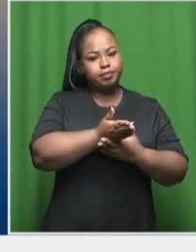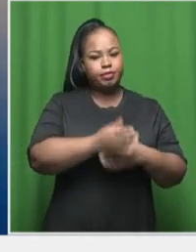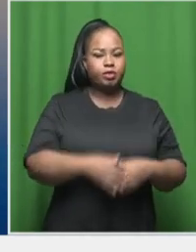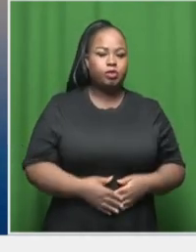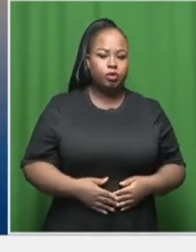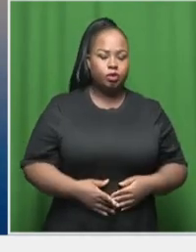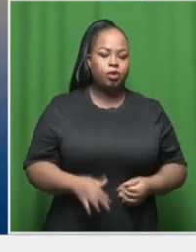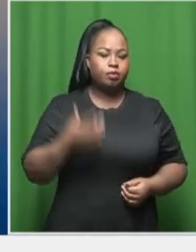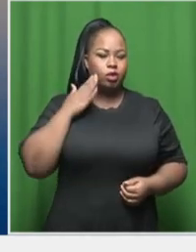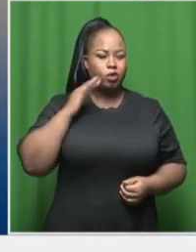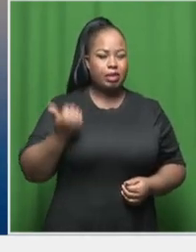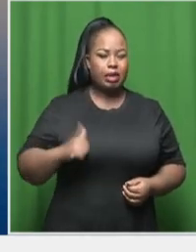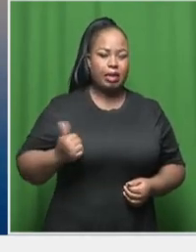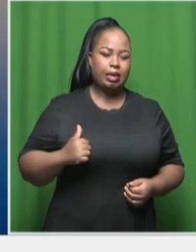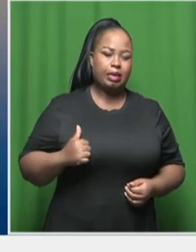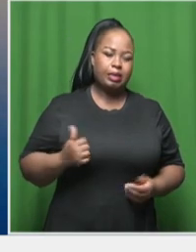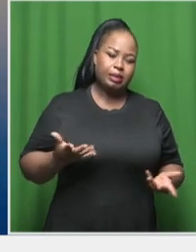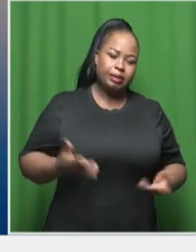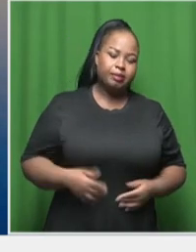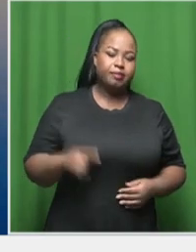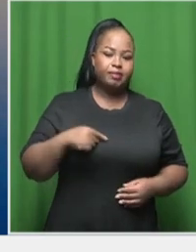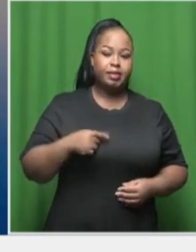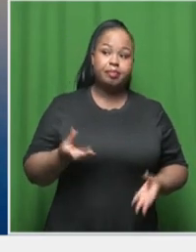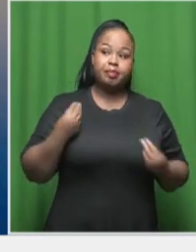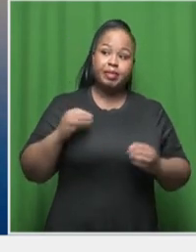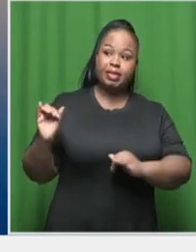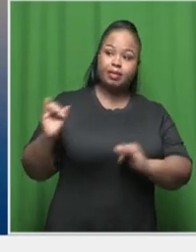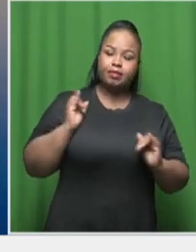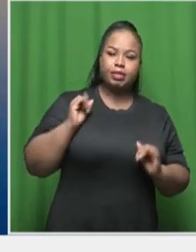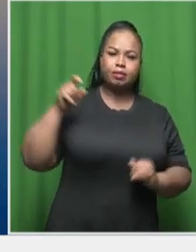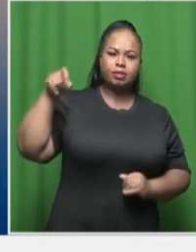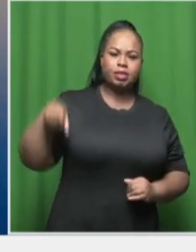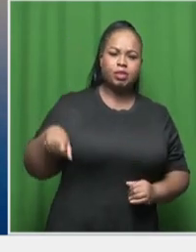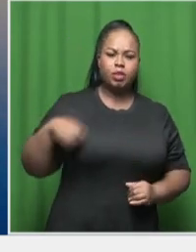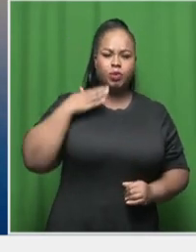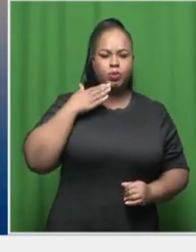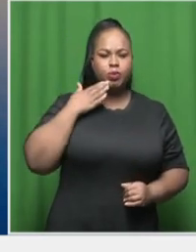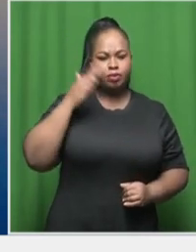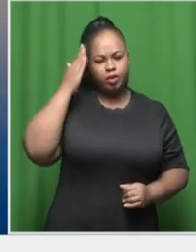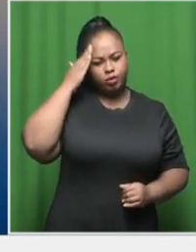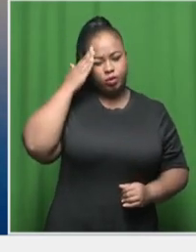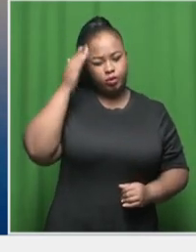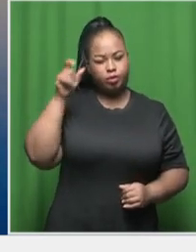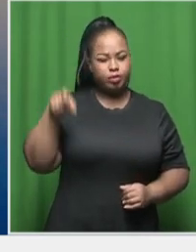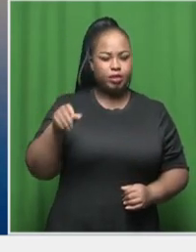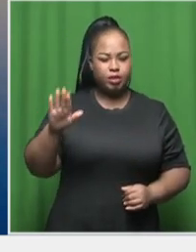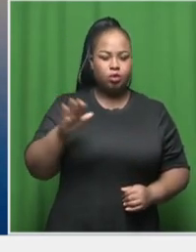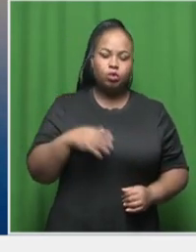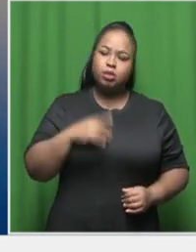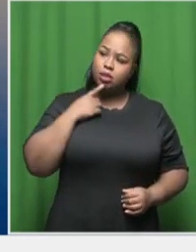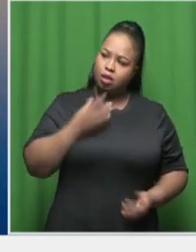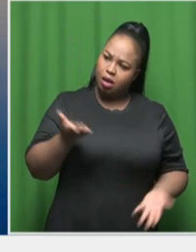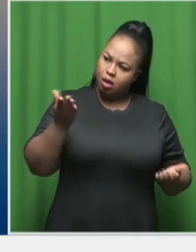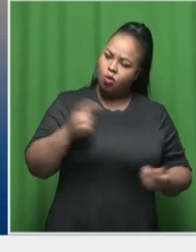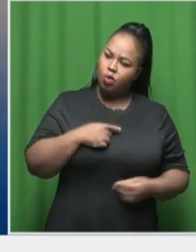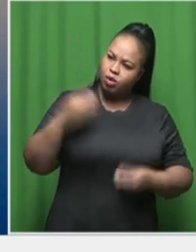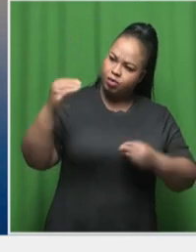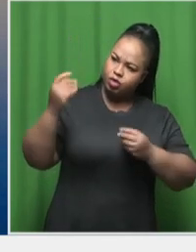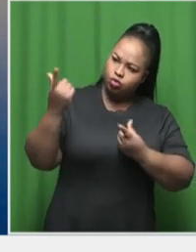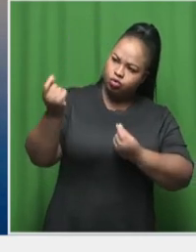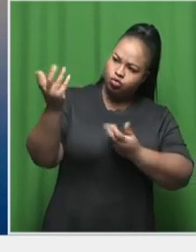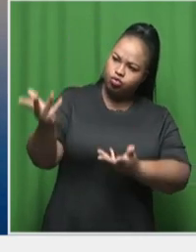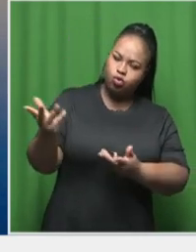was fortunate that I would get an invitation from somebody who basically I know on a personal level to say, actually, because you're busy with